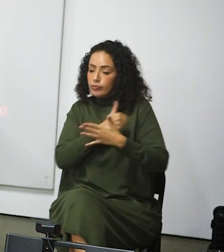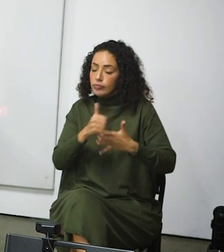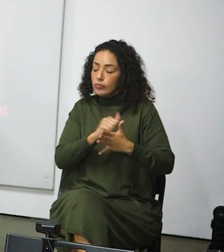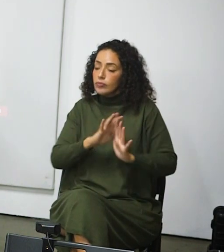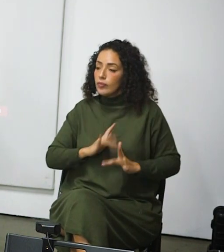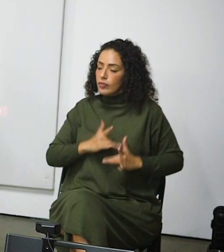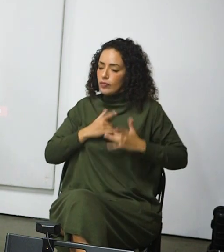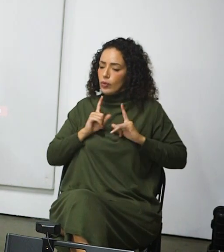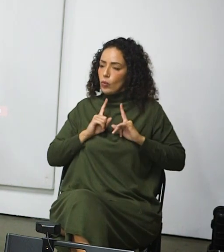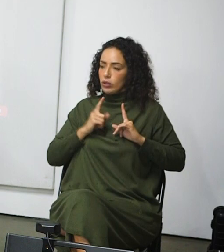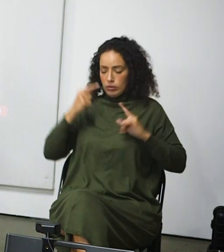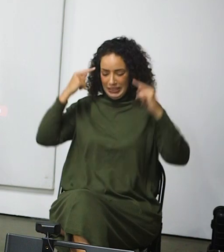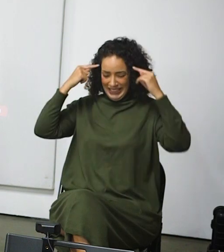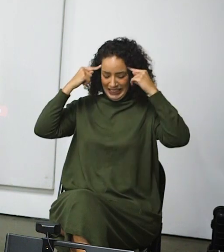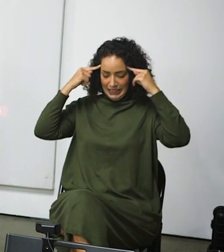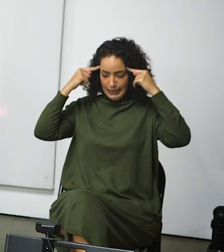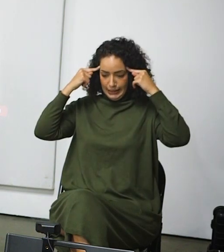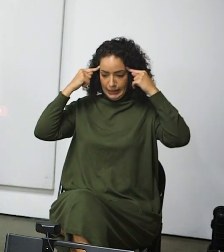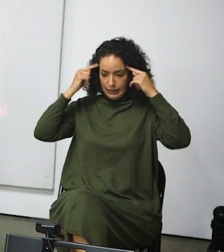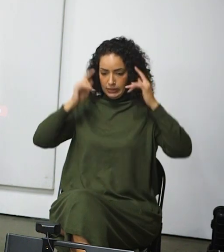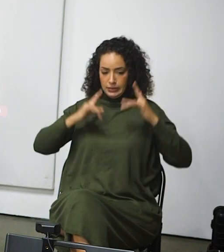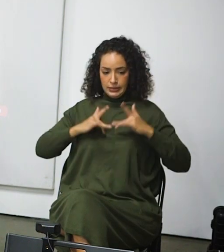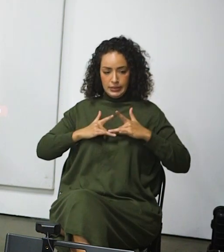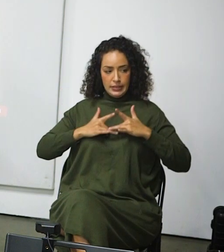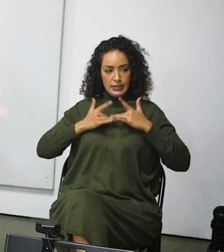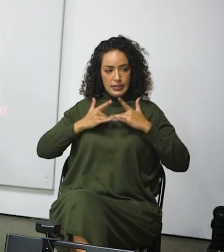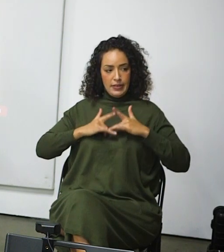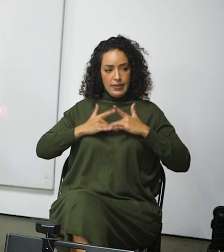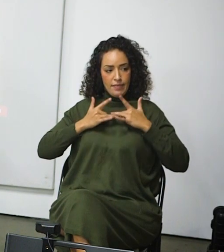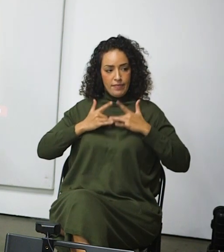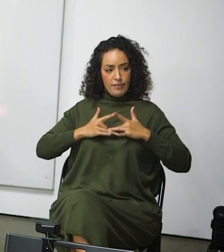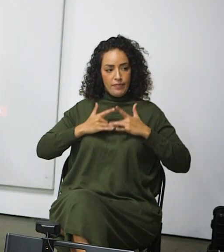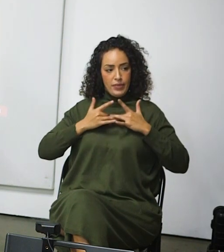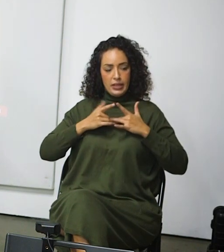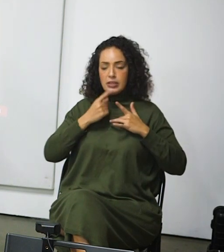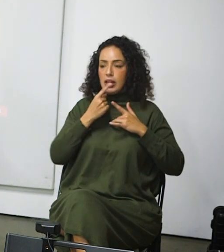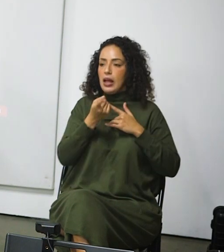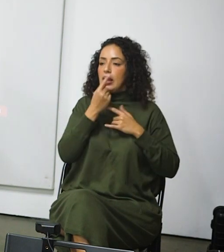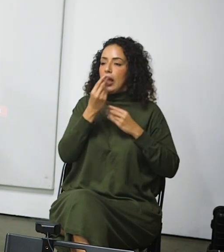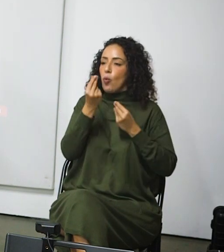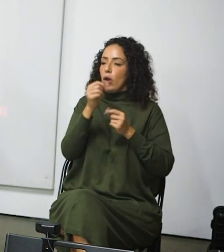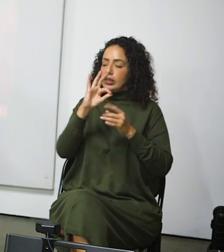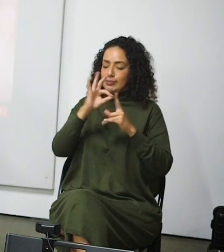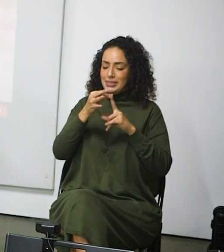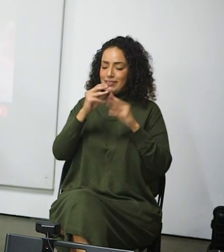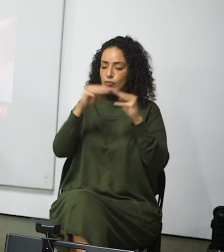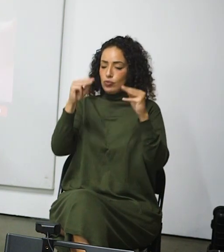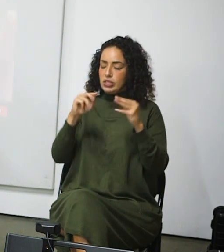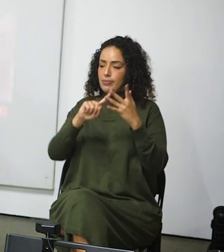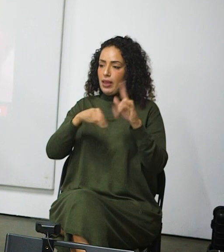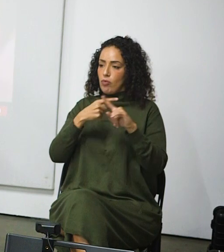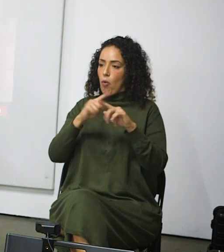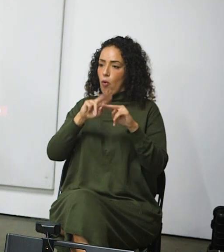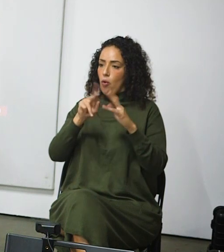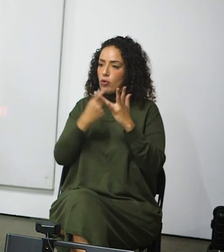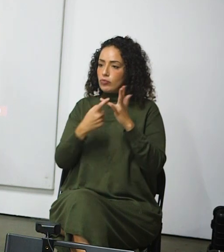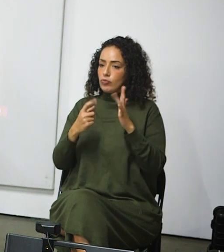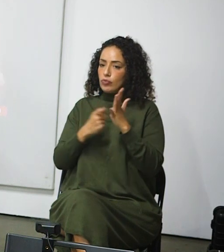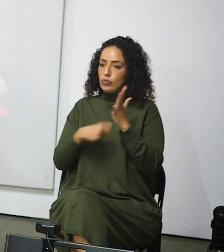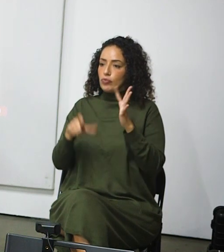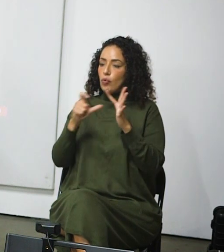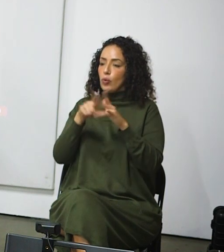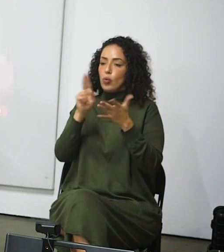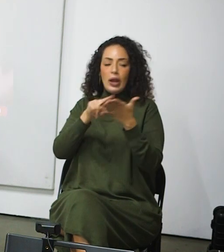that my brain feels a bit like the Pitt Rivers Museum in Oxford, if anyone's ever been there, where one half is natural